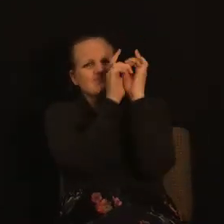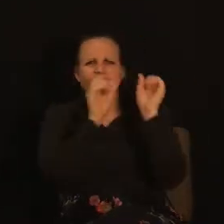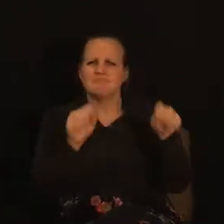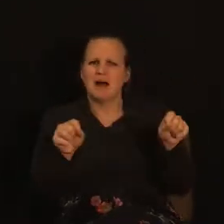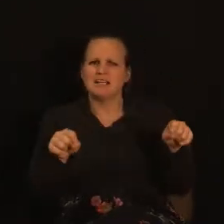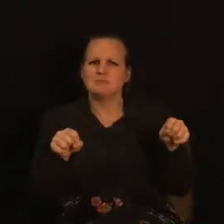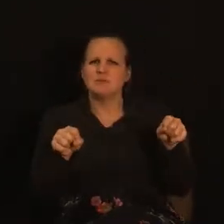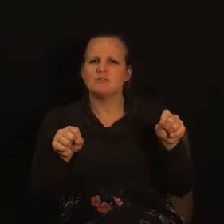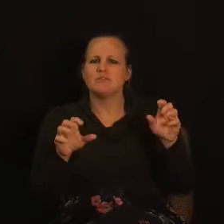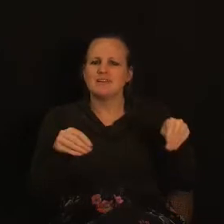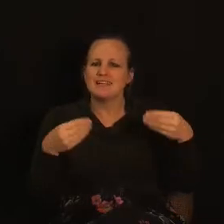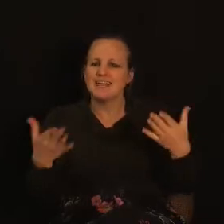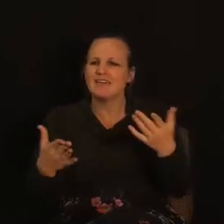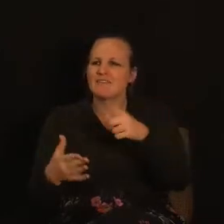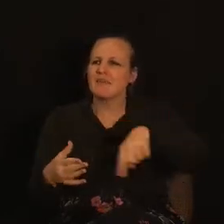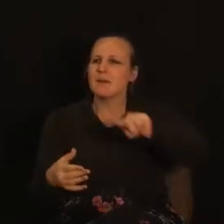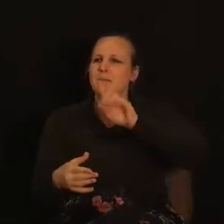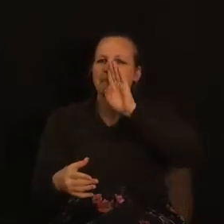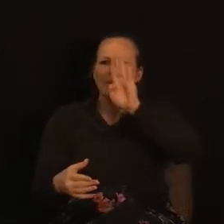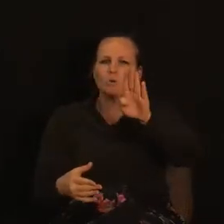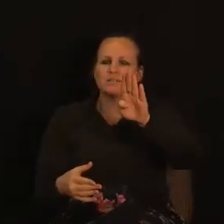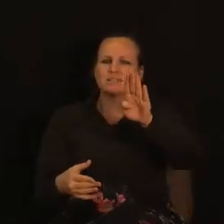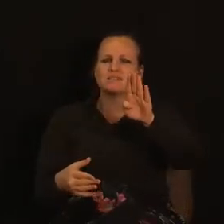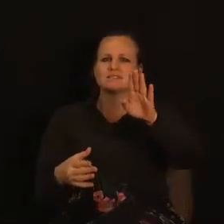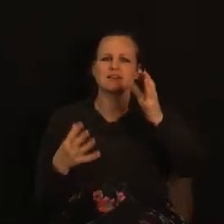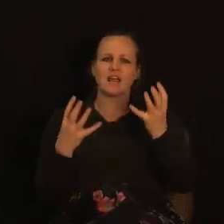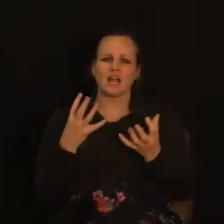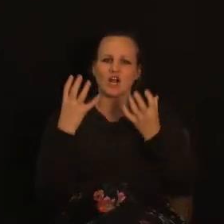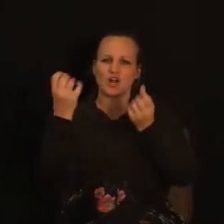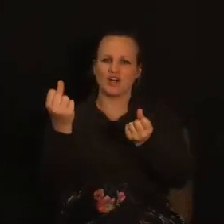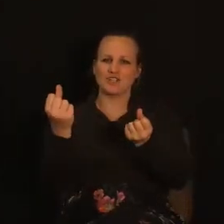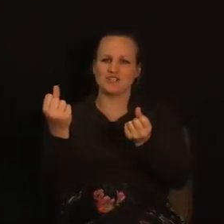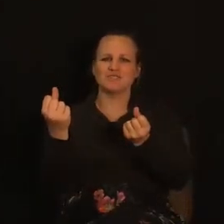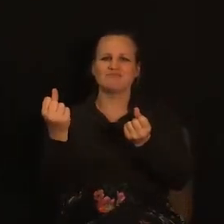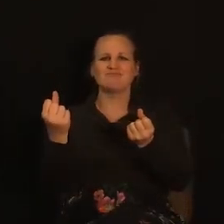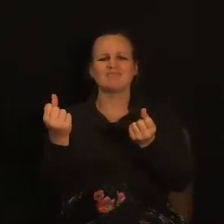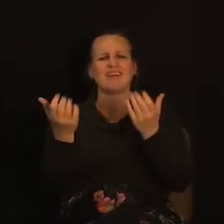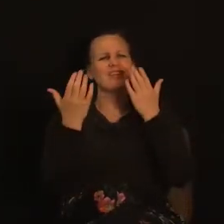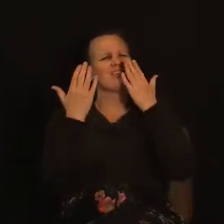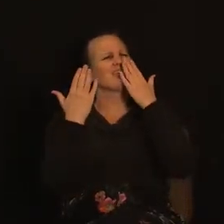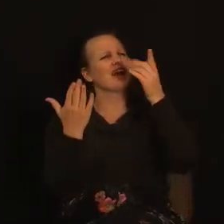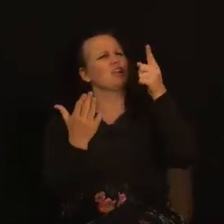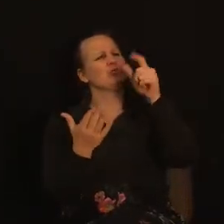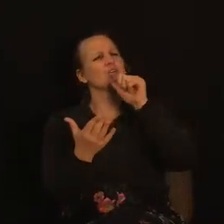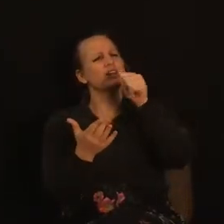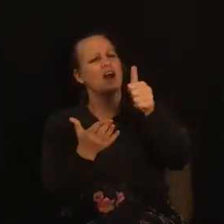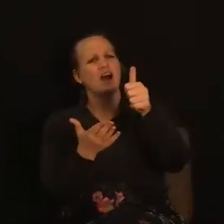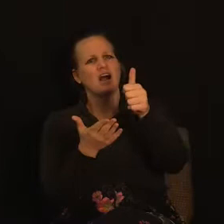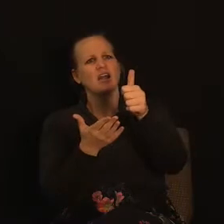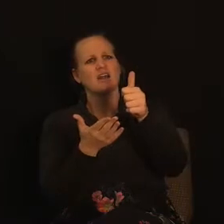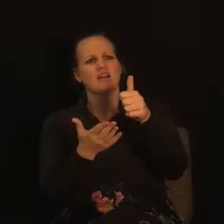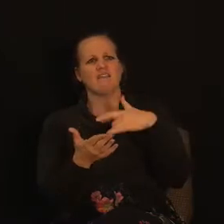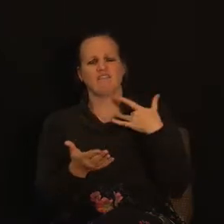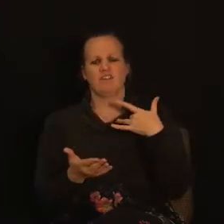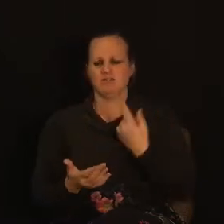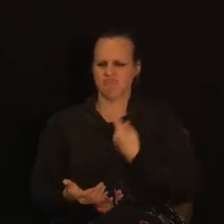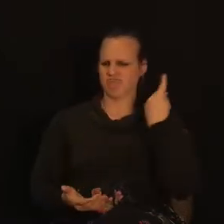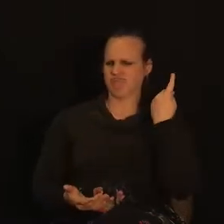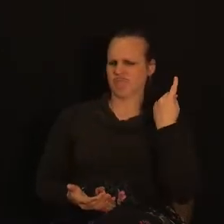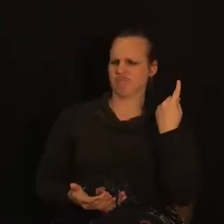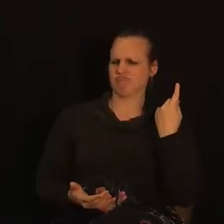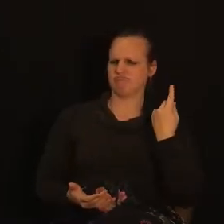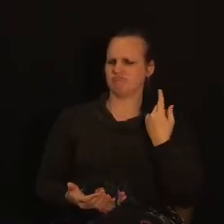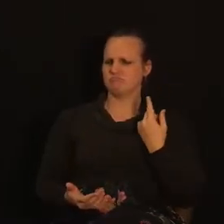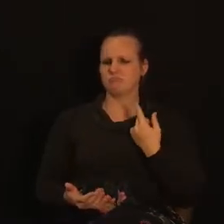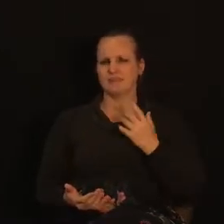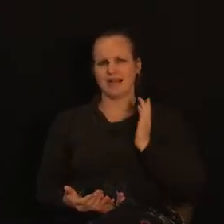courage. Father, I thank you that you are not dismayed or put off by our ideas, but that instead